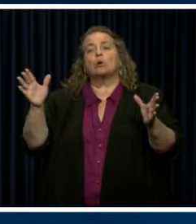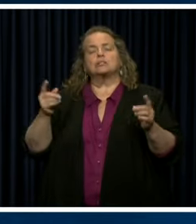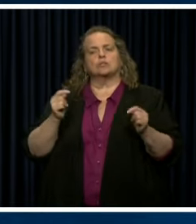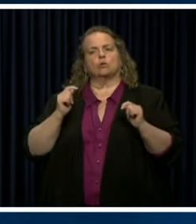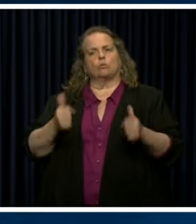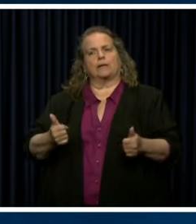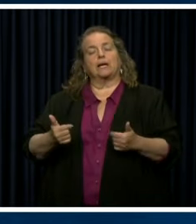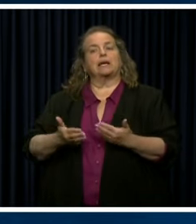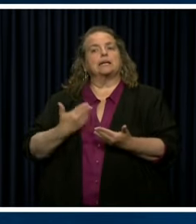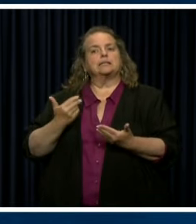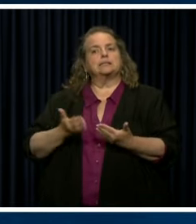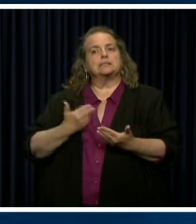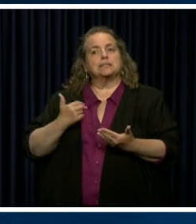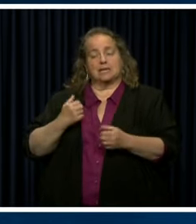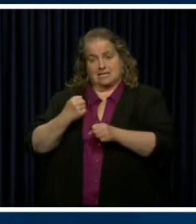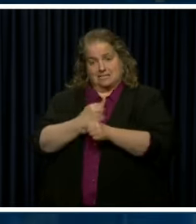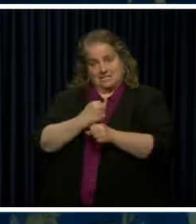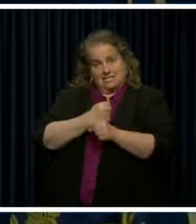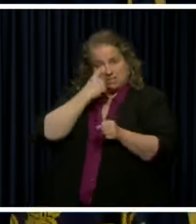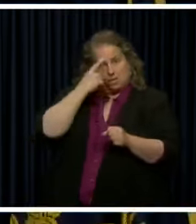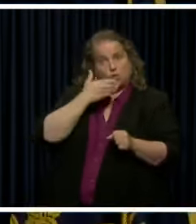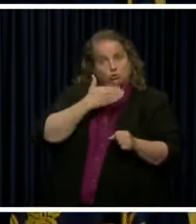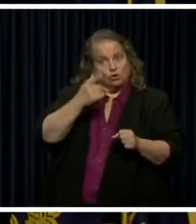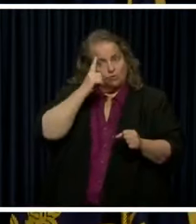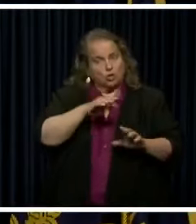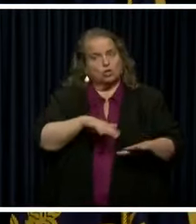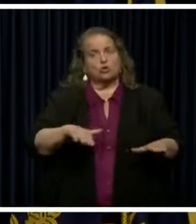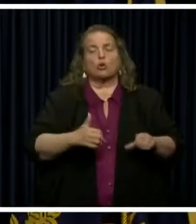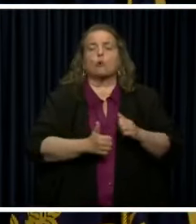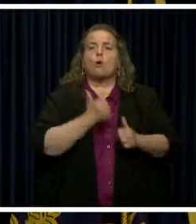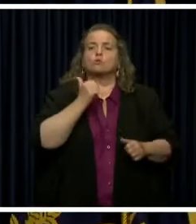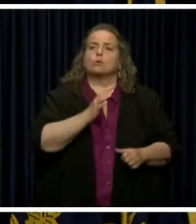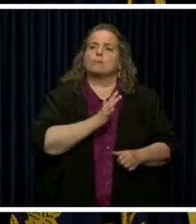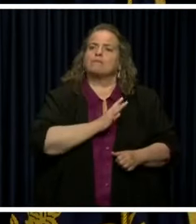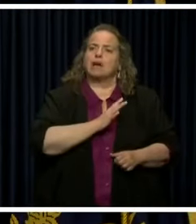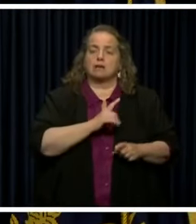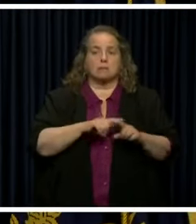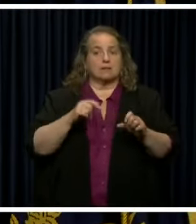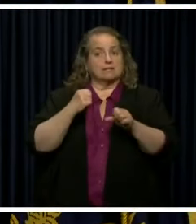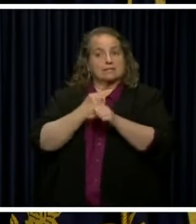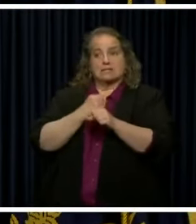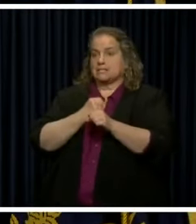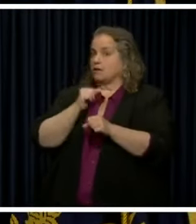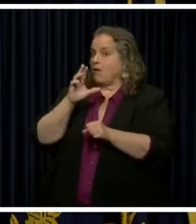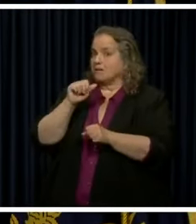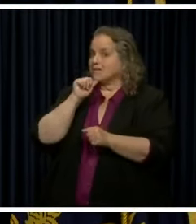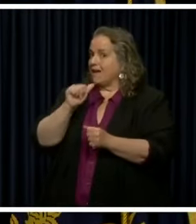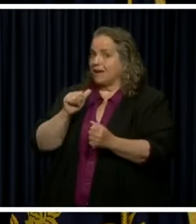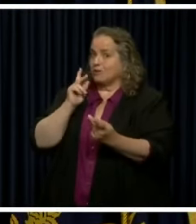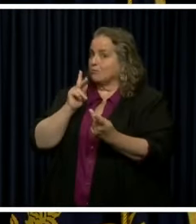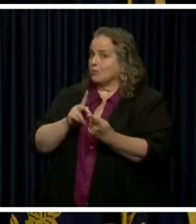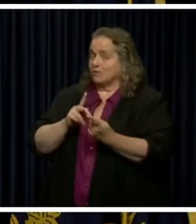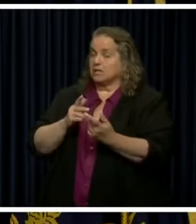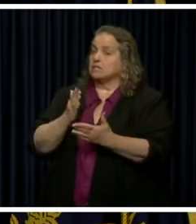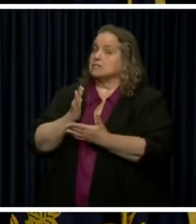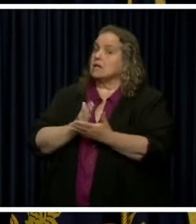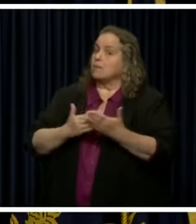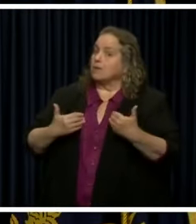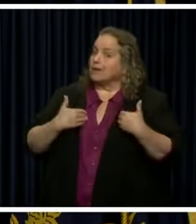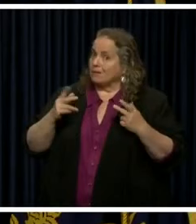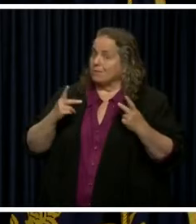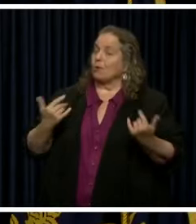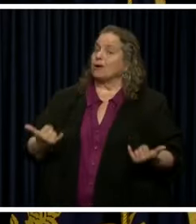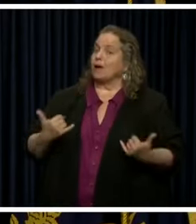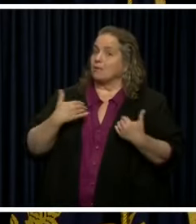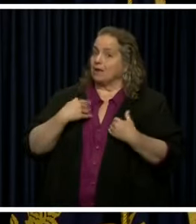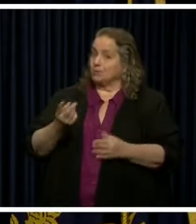for children, that most are going to be perfectly fine, the statistics are not perfect. And that for some of the young people, and we have 2 of them